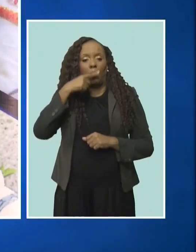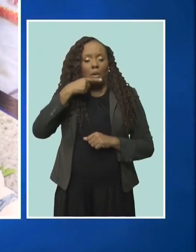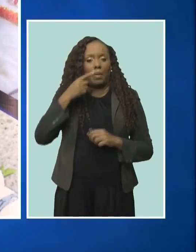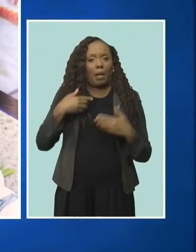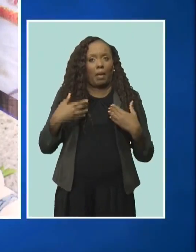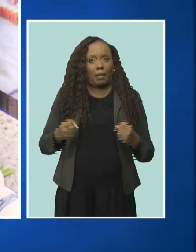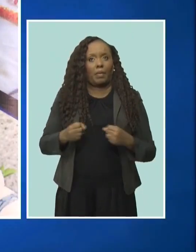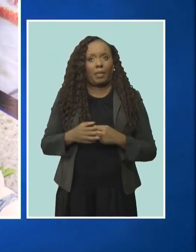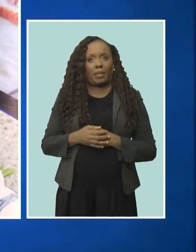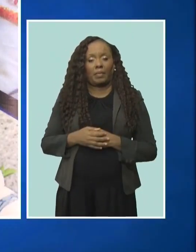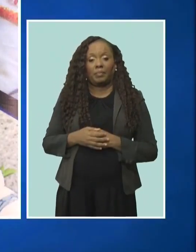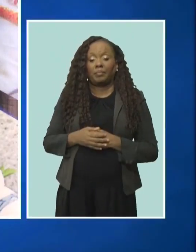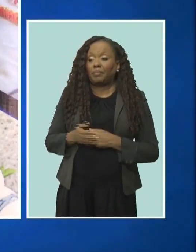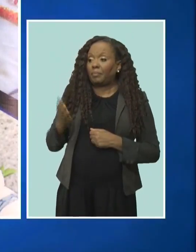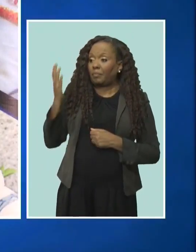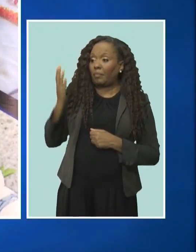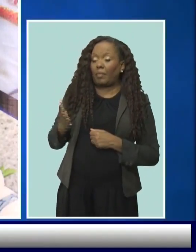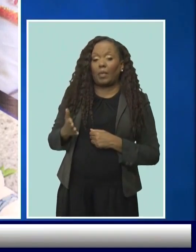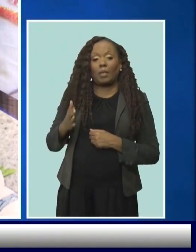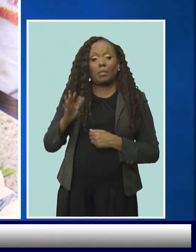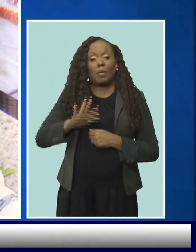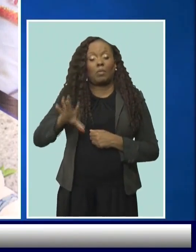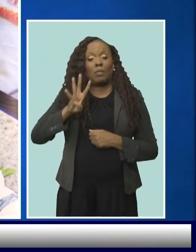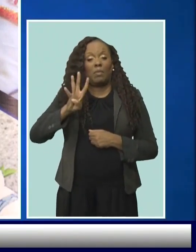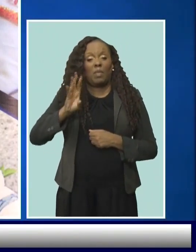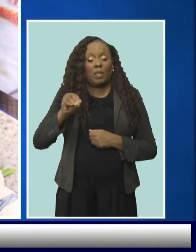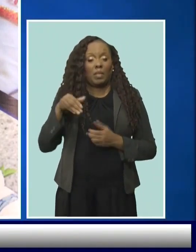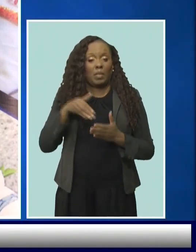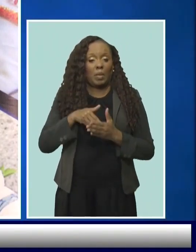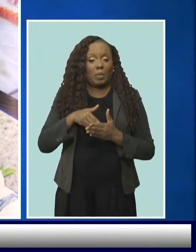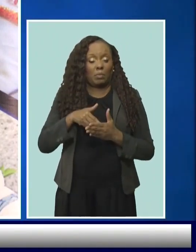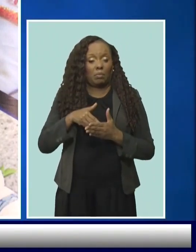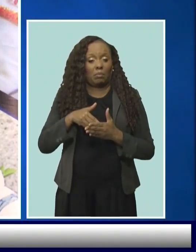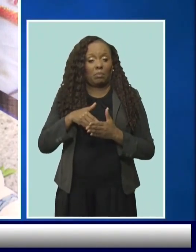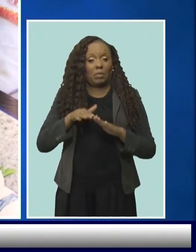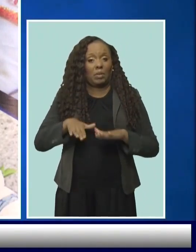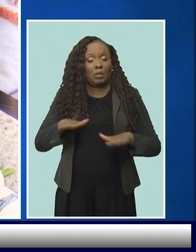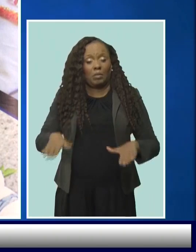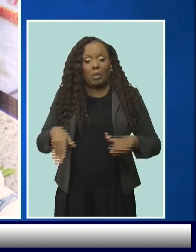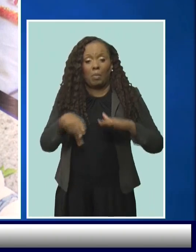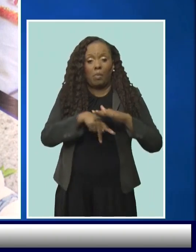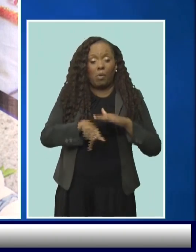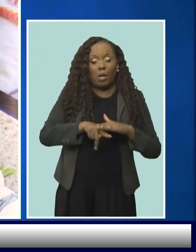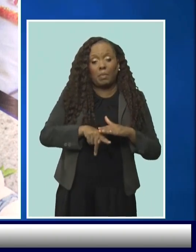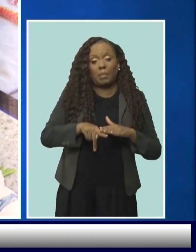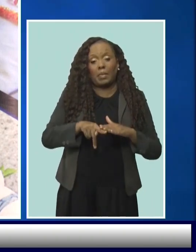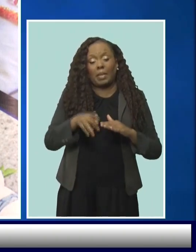school space, we have just around 40,000 children in that space between primary and